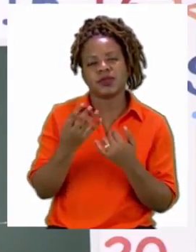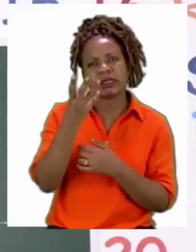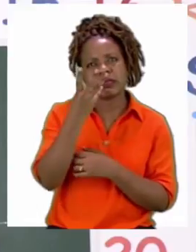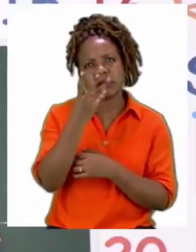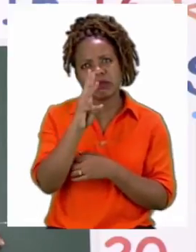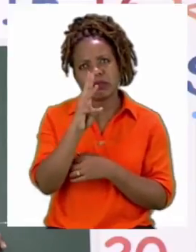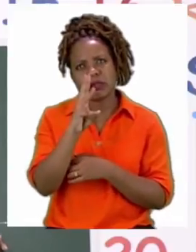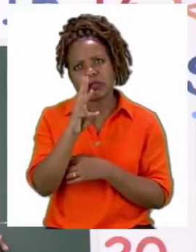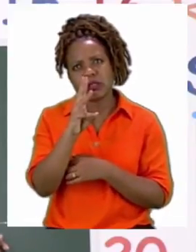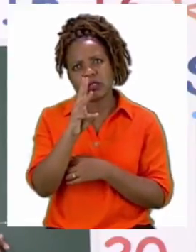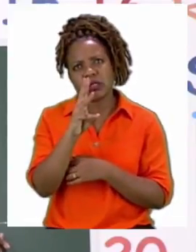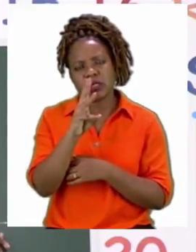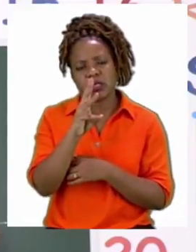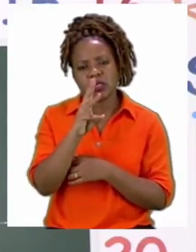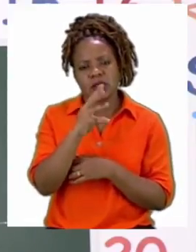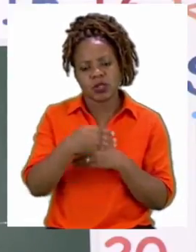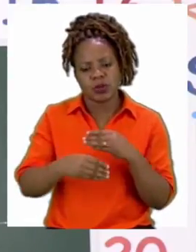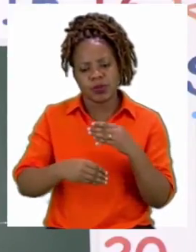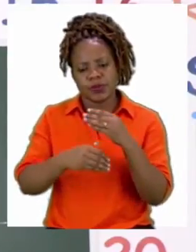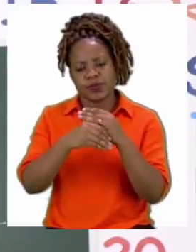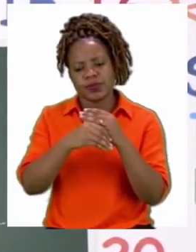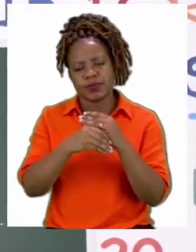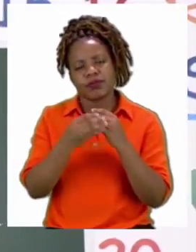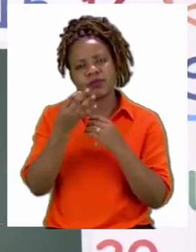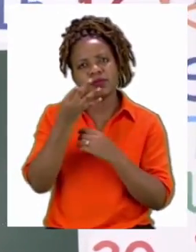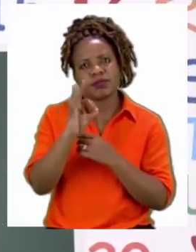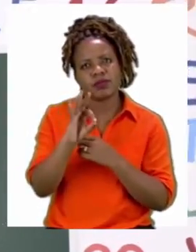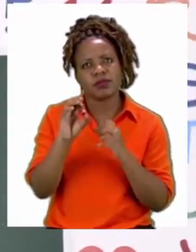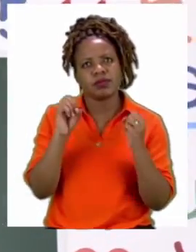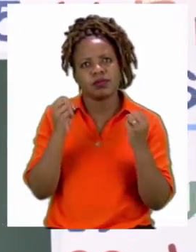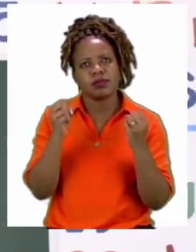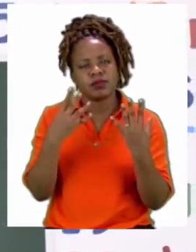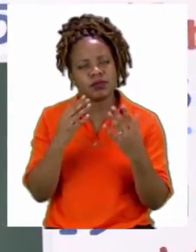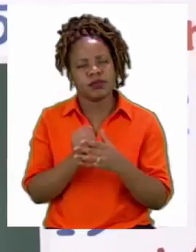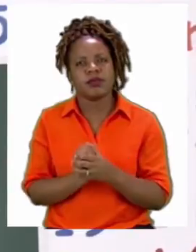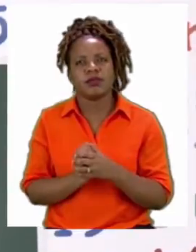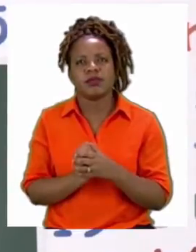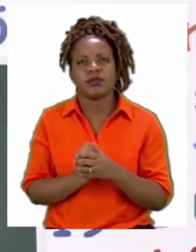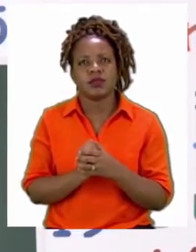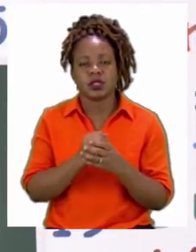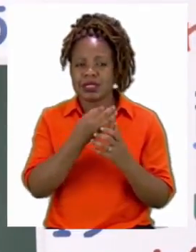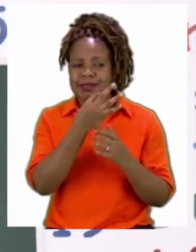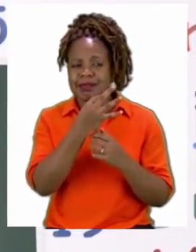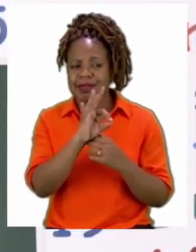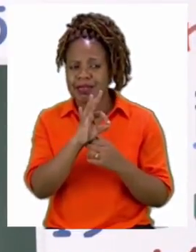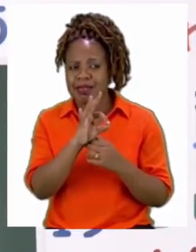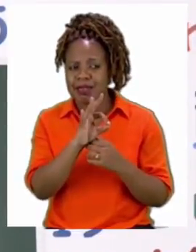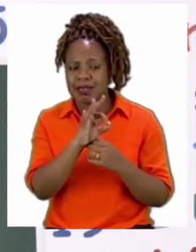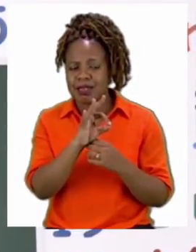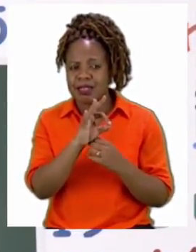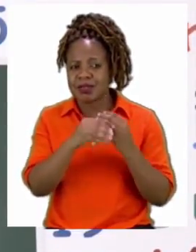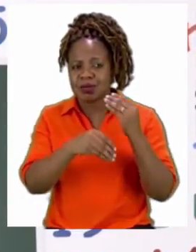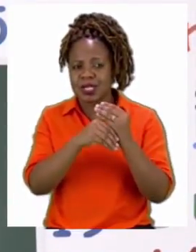plus 9. And let's use our fingers. We already have 9, so we are going to add on